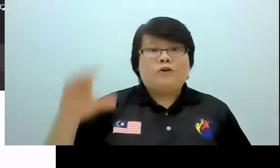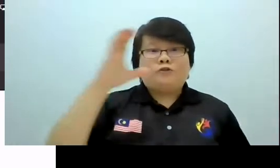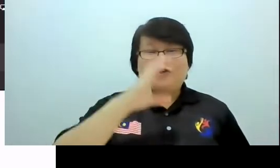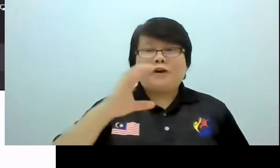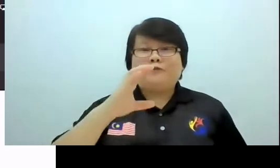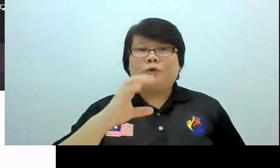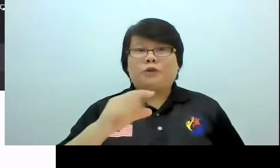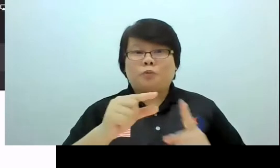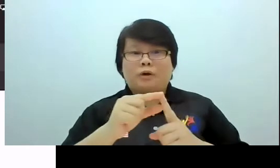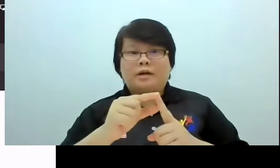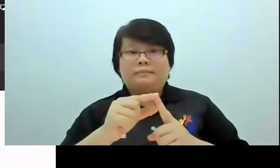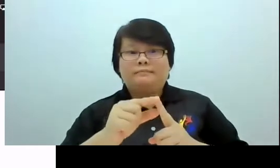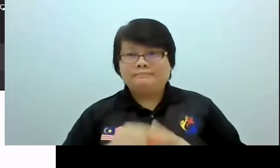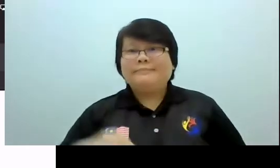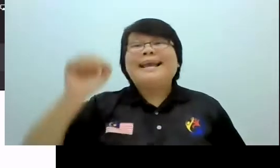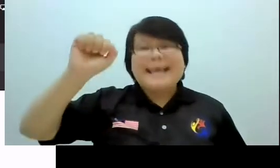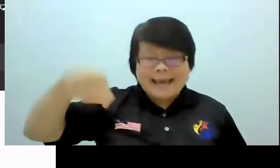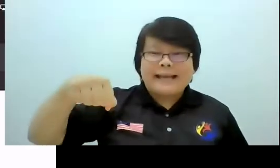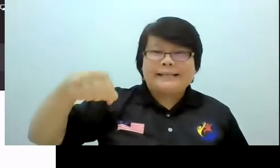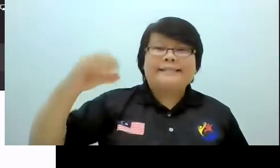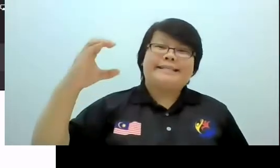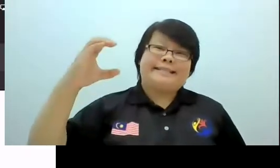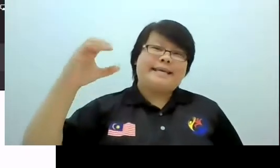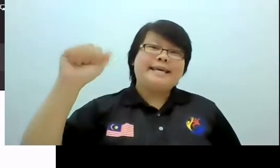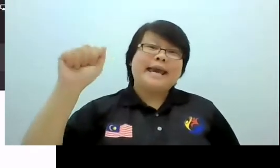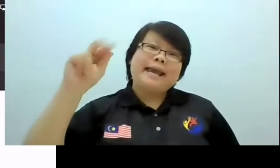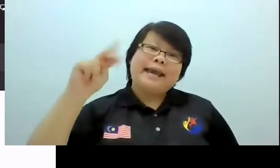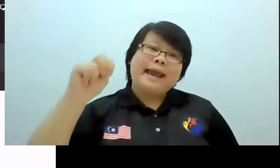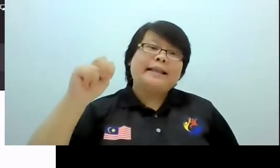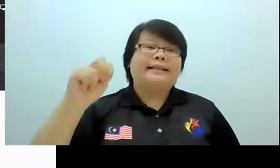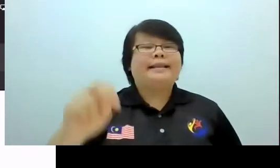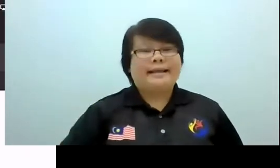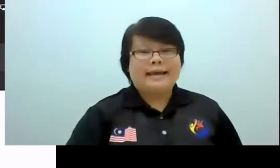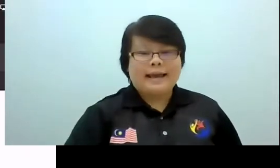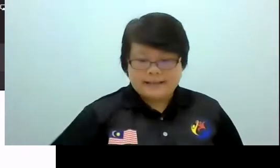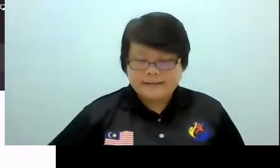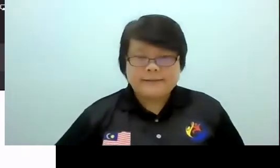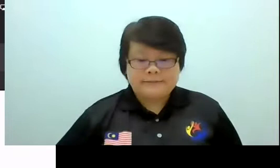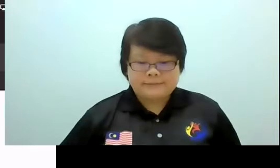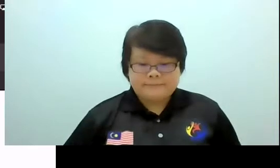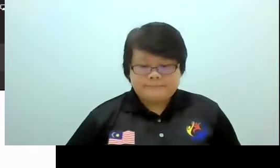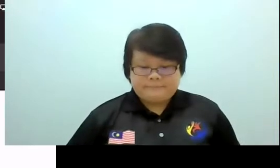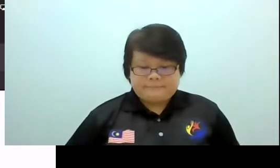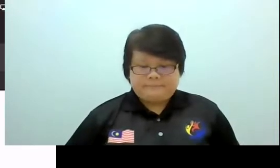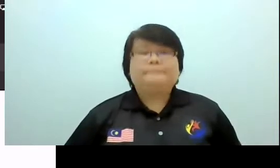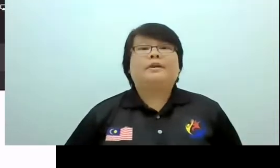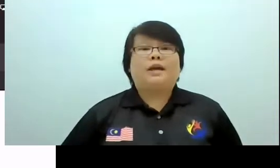Okay, find for the word can. C-A-N. Can.